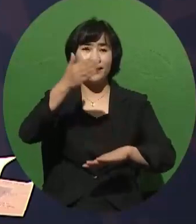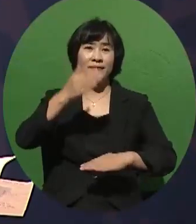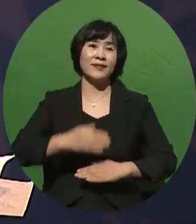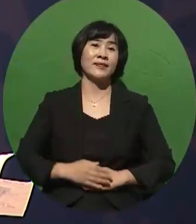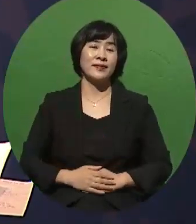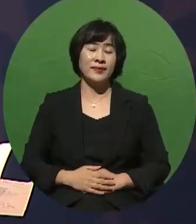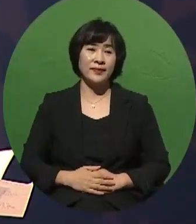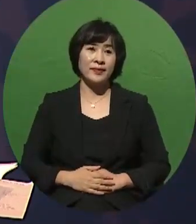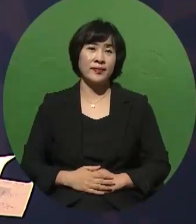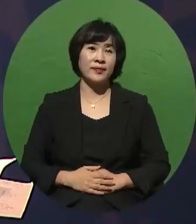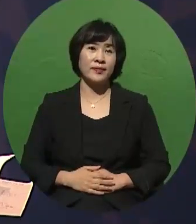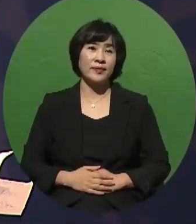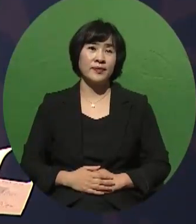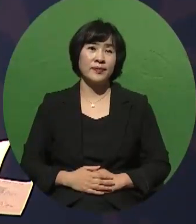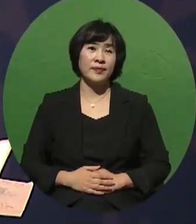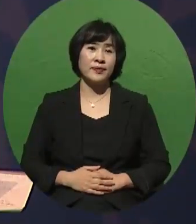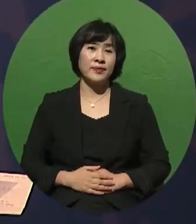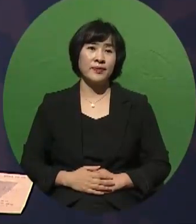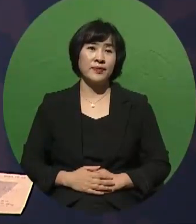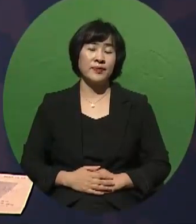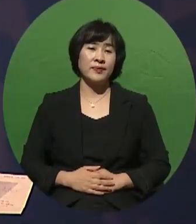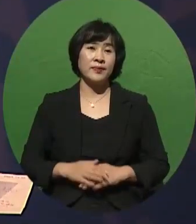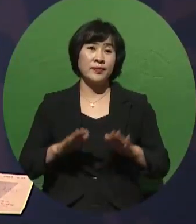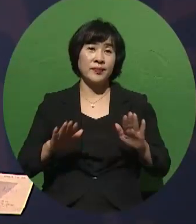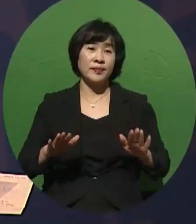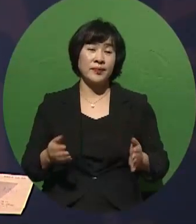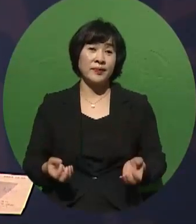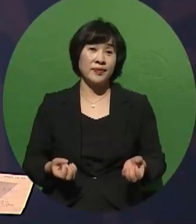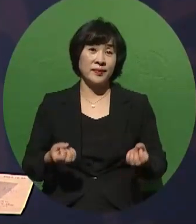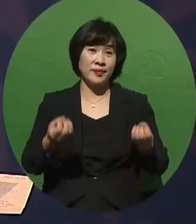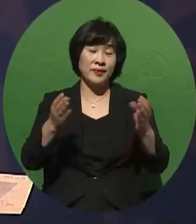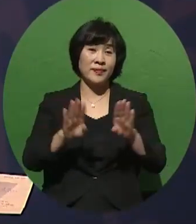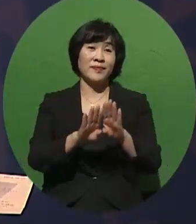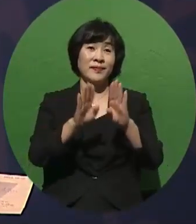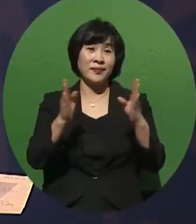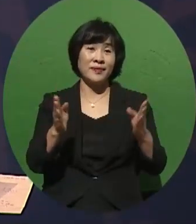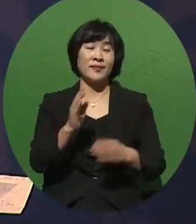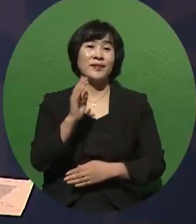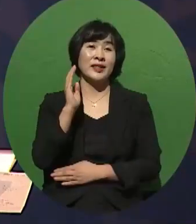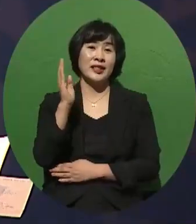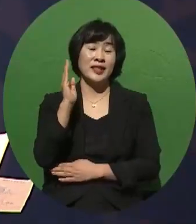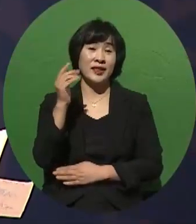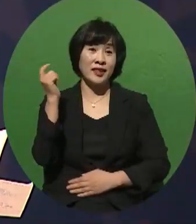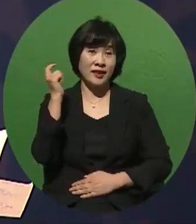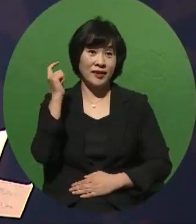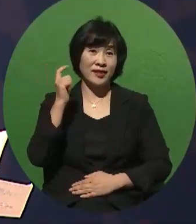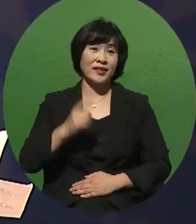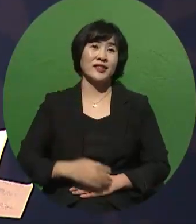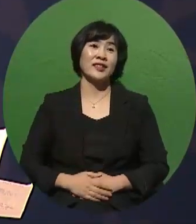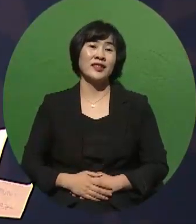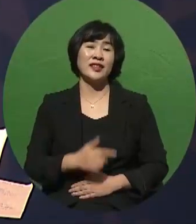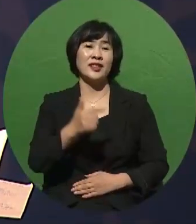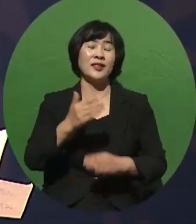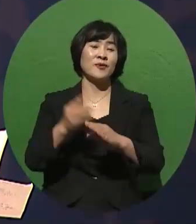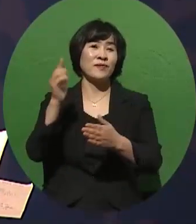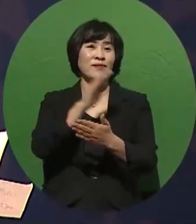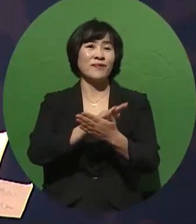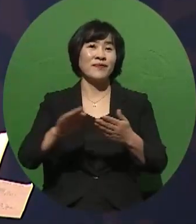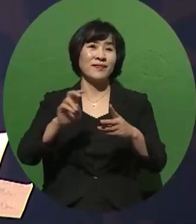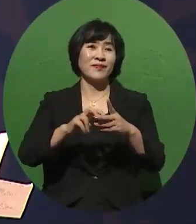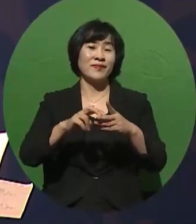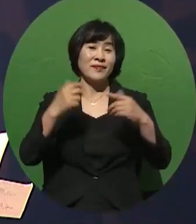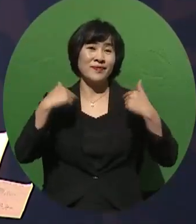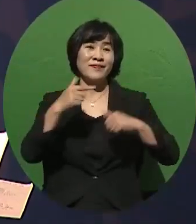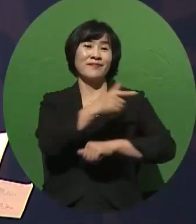Once again, I would like to extend my warm welcome and thanks to those participating in this forum. Now,